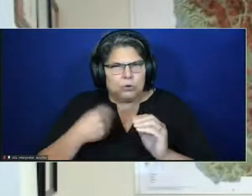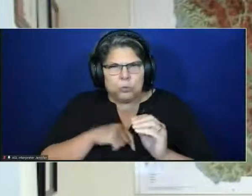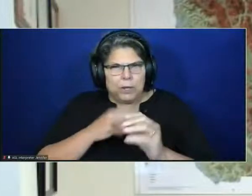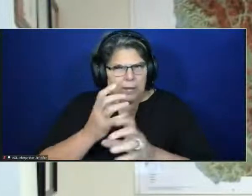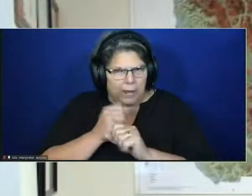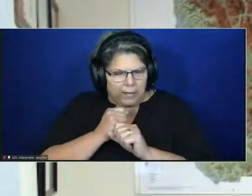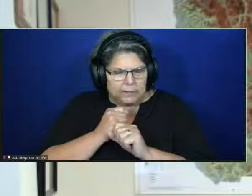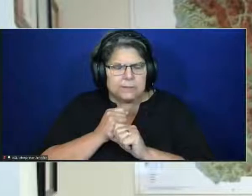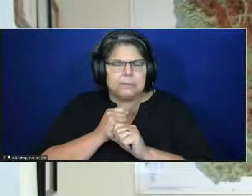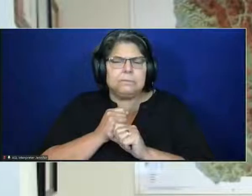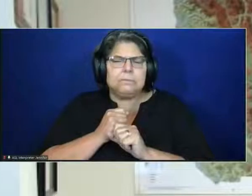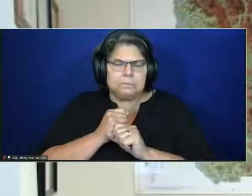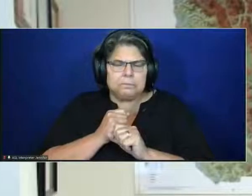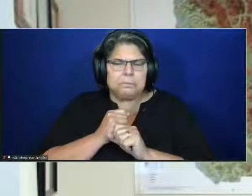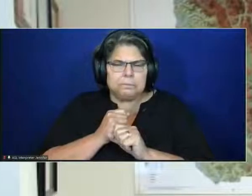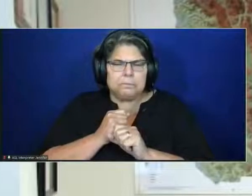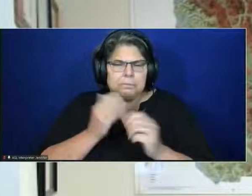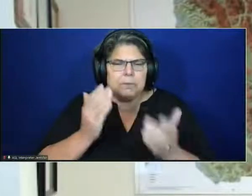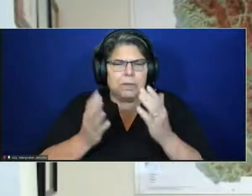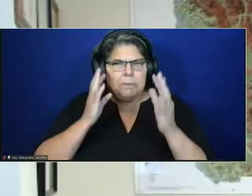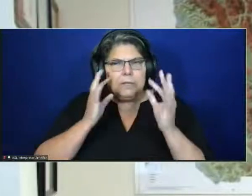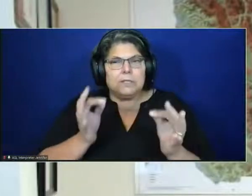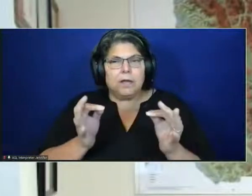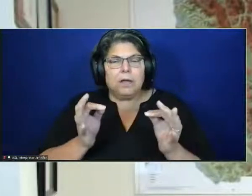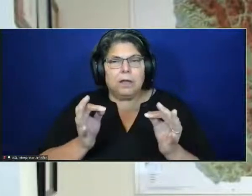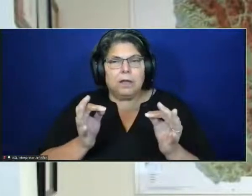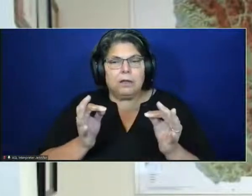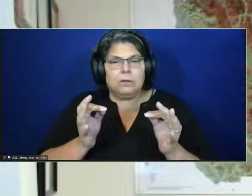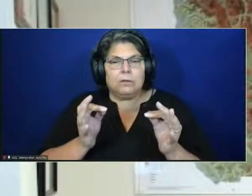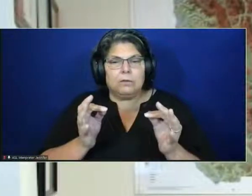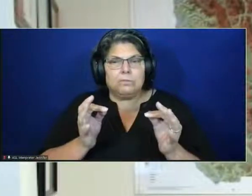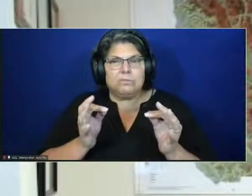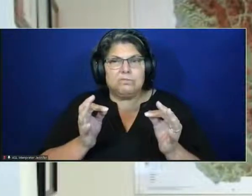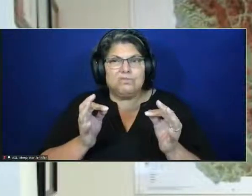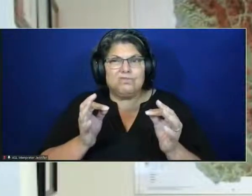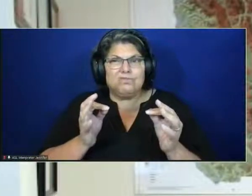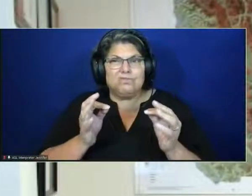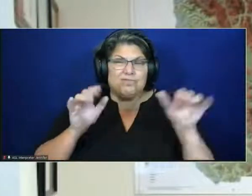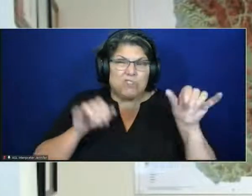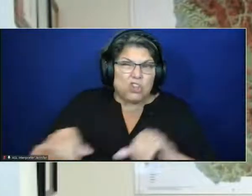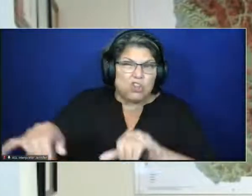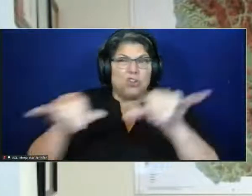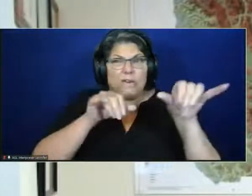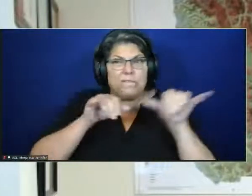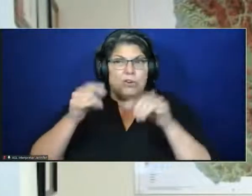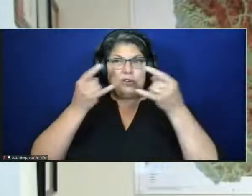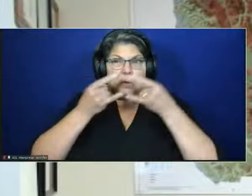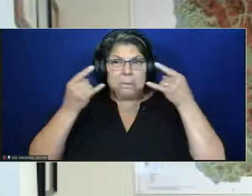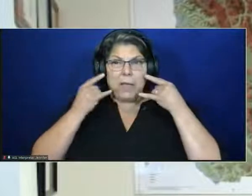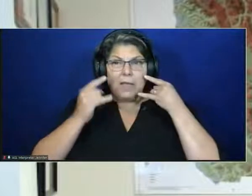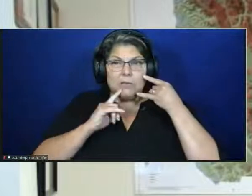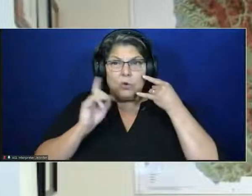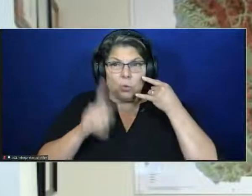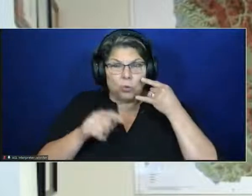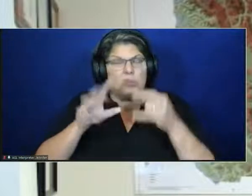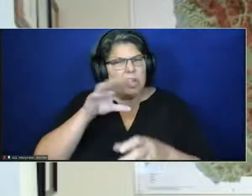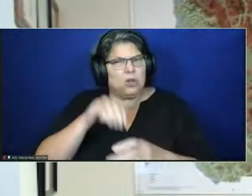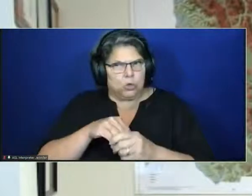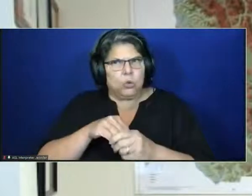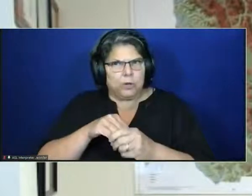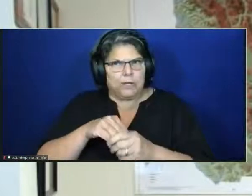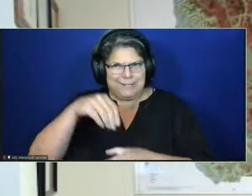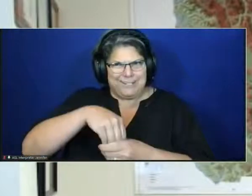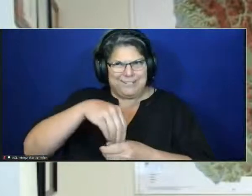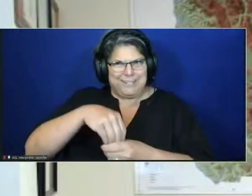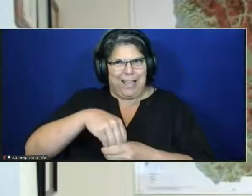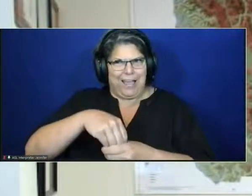to drop the universal masking orders, including indoor masking orders, at a certain point in the